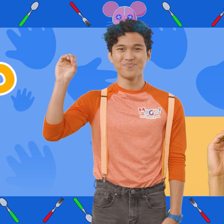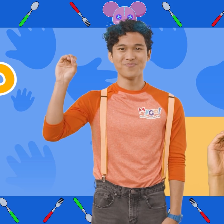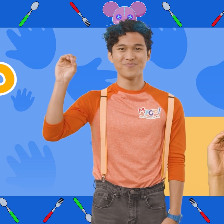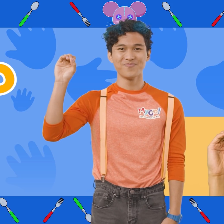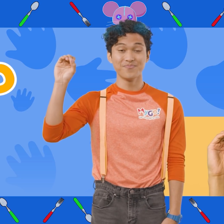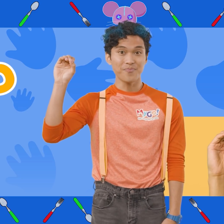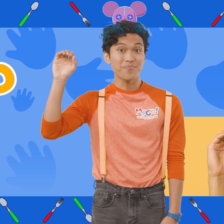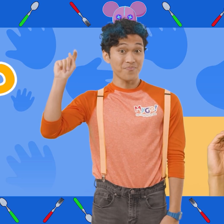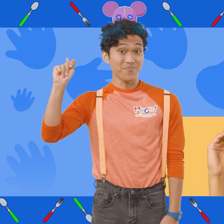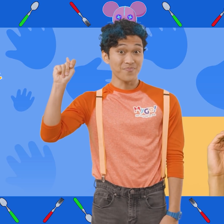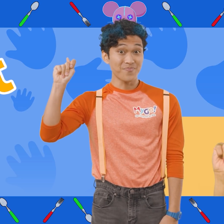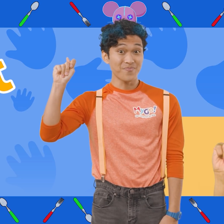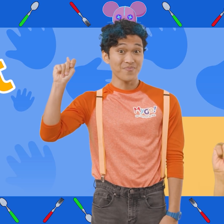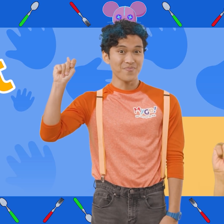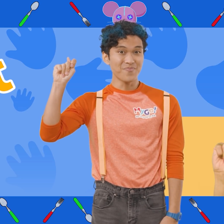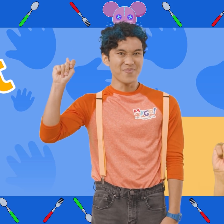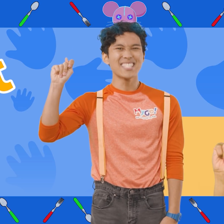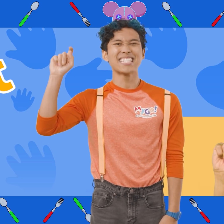O. T.